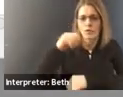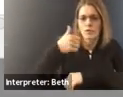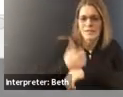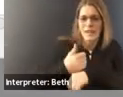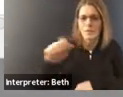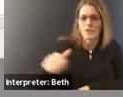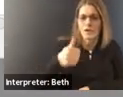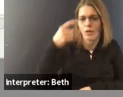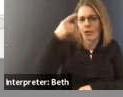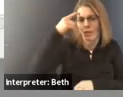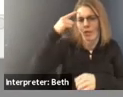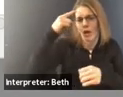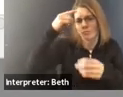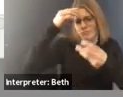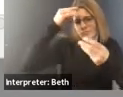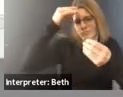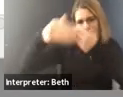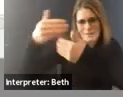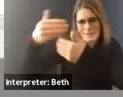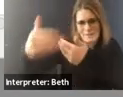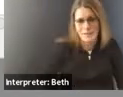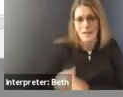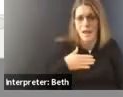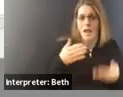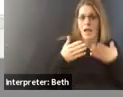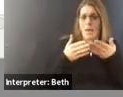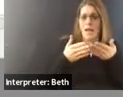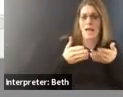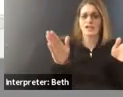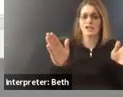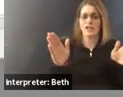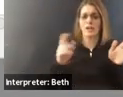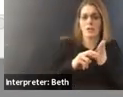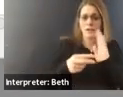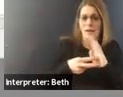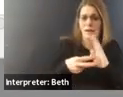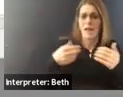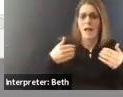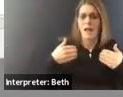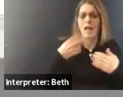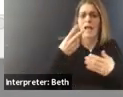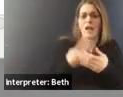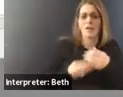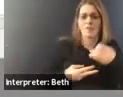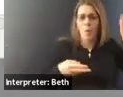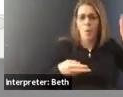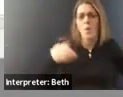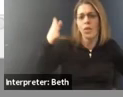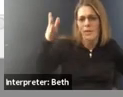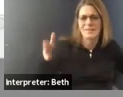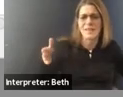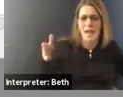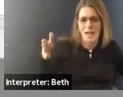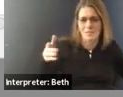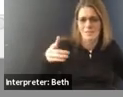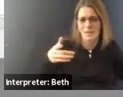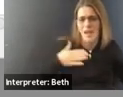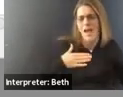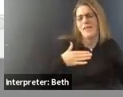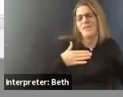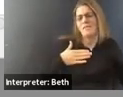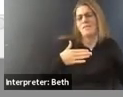So my general intent here, I've got both sides of that. I'll probably give myself like a little center point